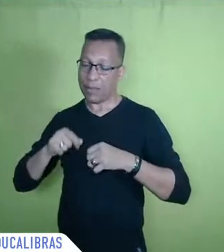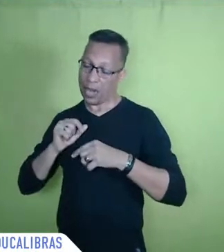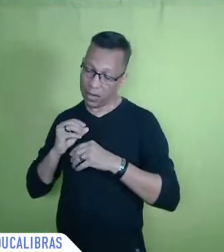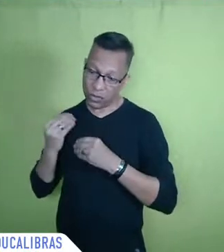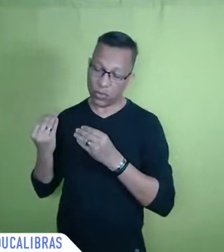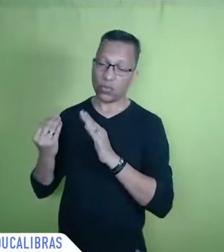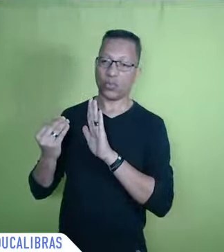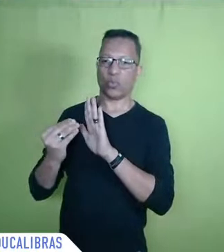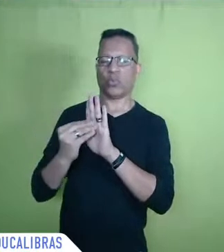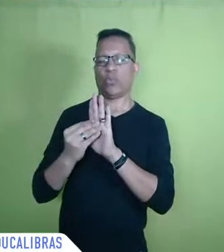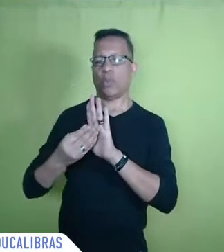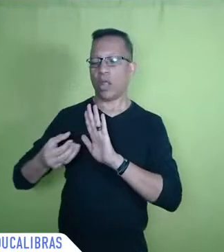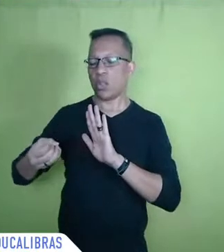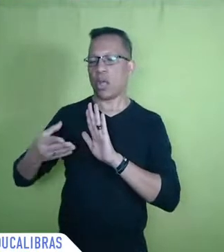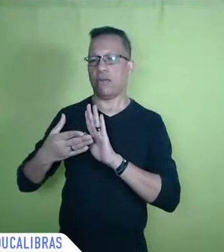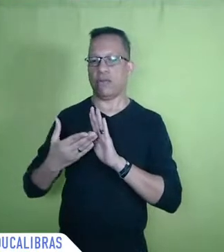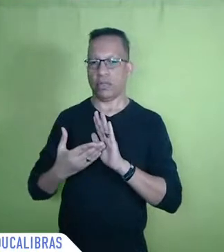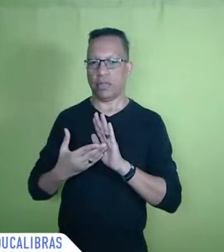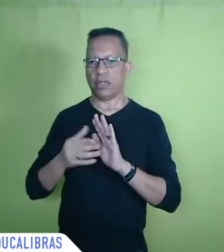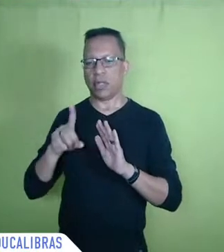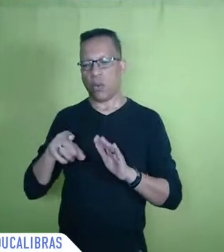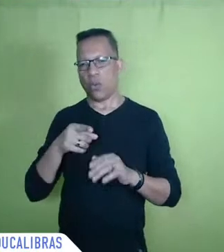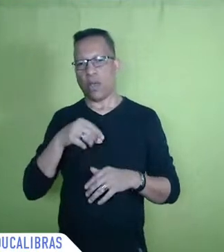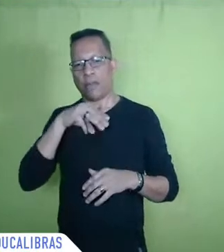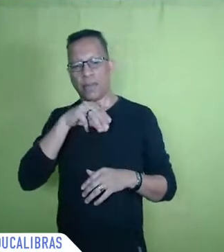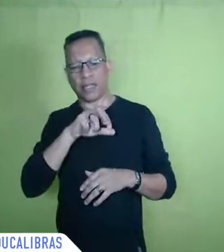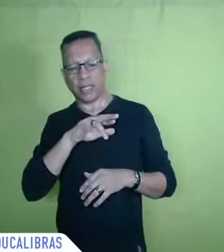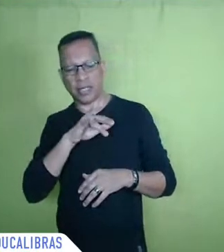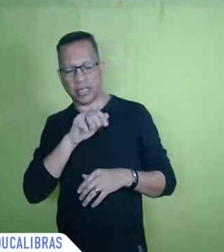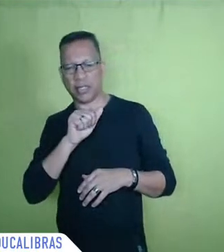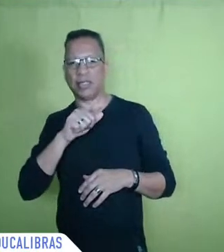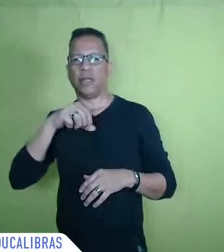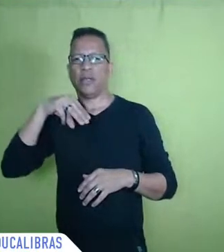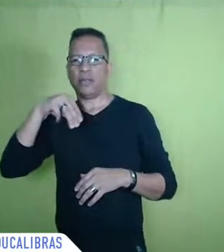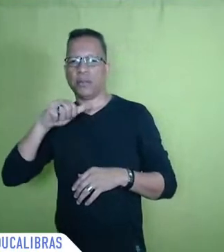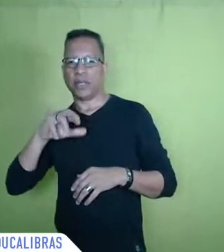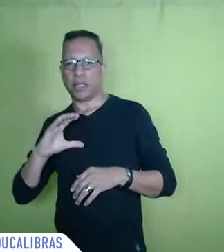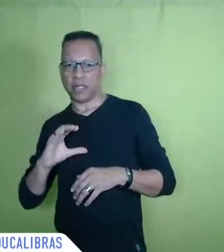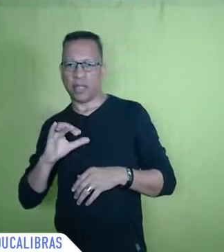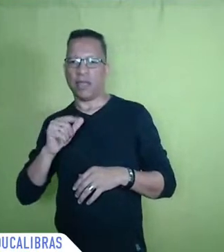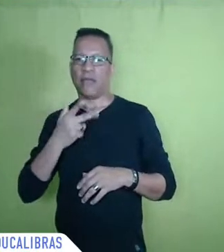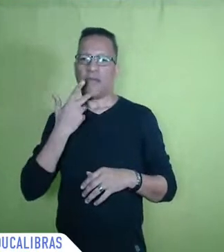Having political and cultural strength